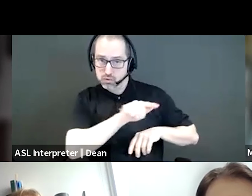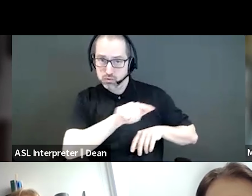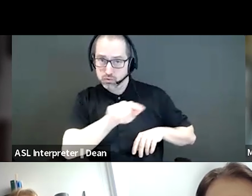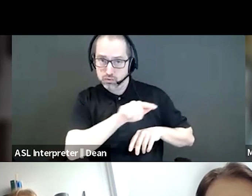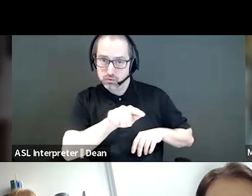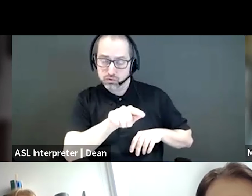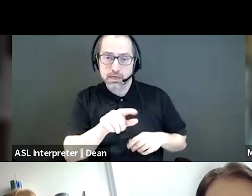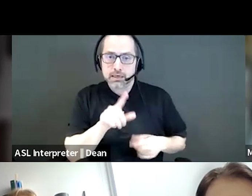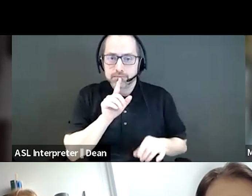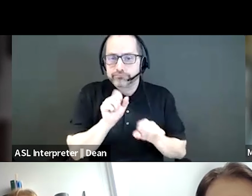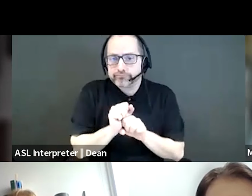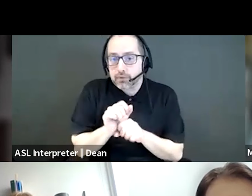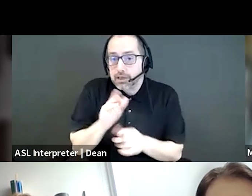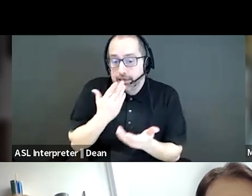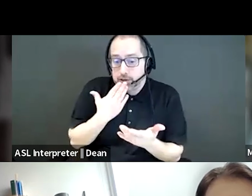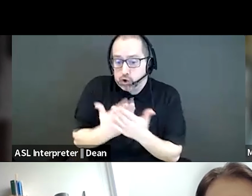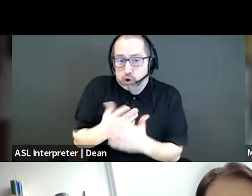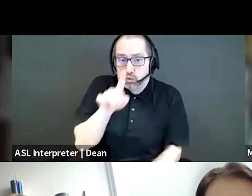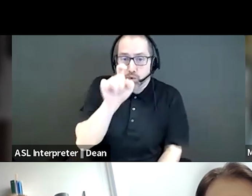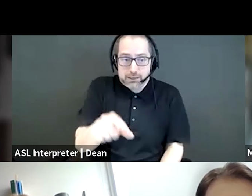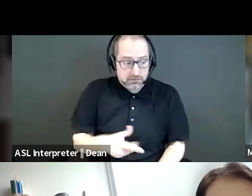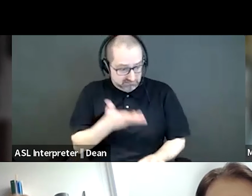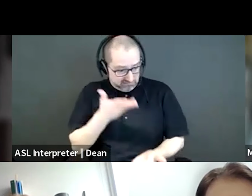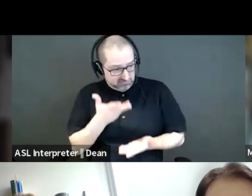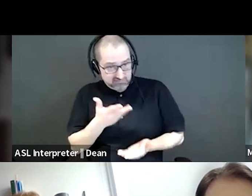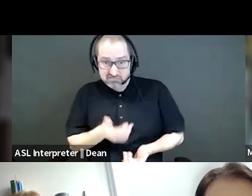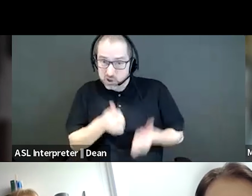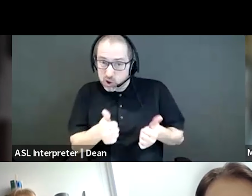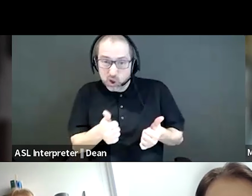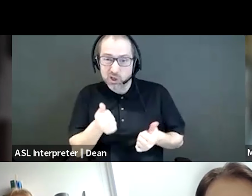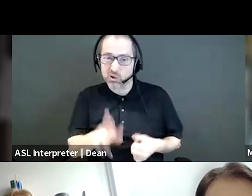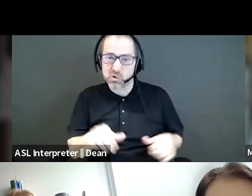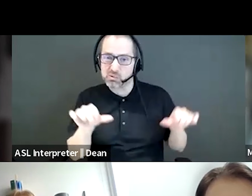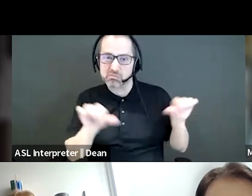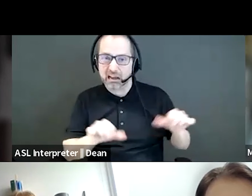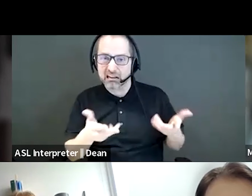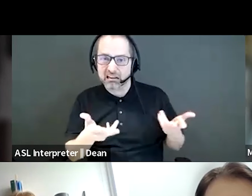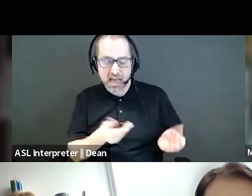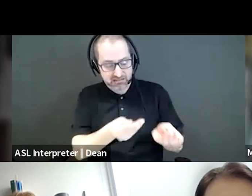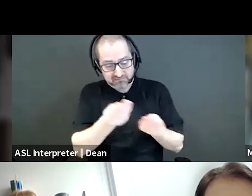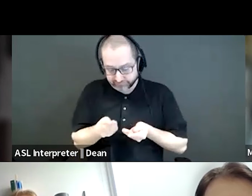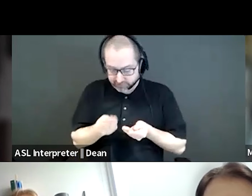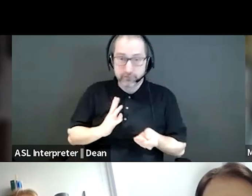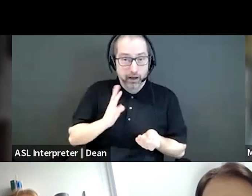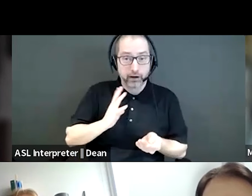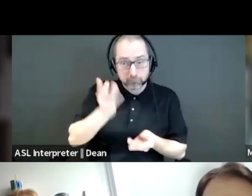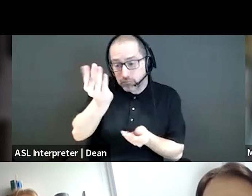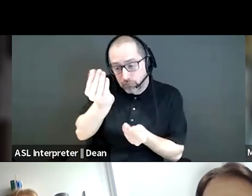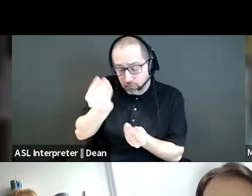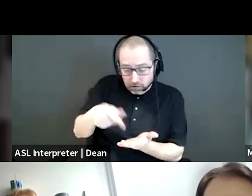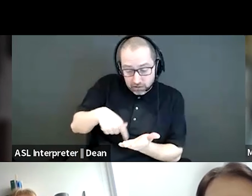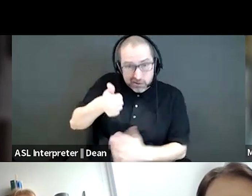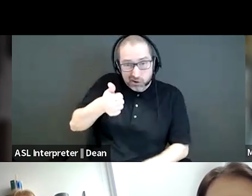it valid? That's something that you want to look at. And sometimes Camila mentioned you can have somebody who's certified to interpret the results for